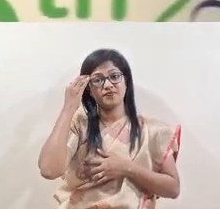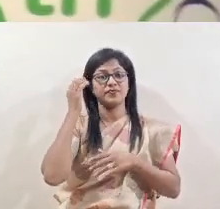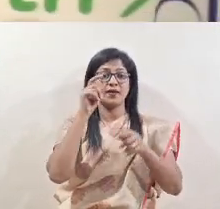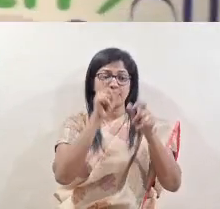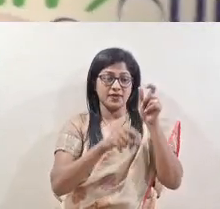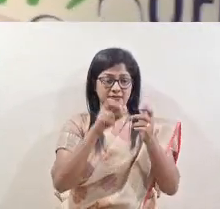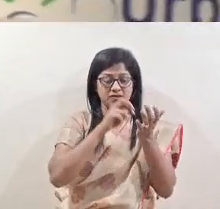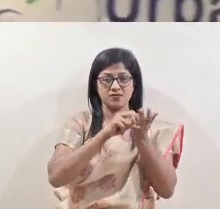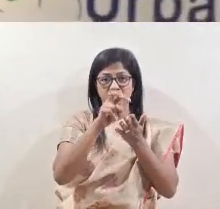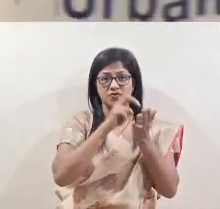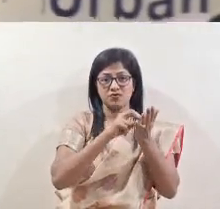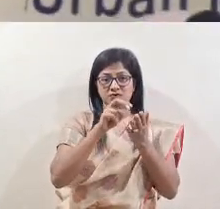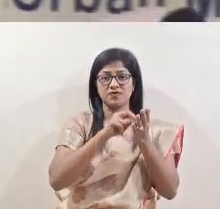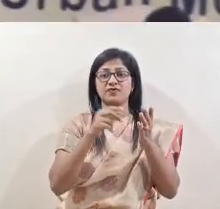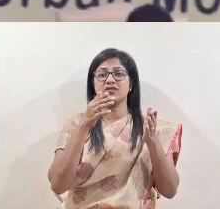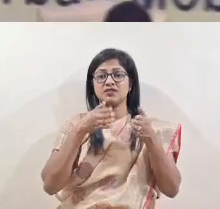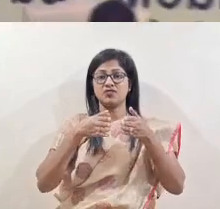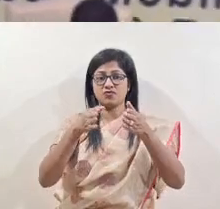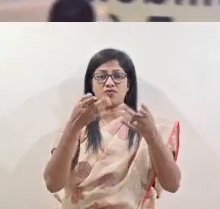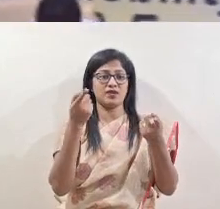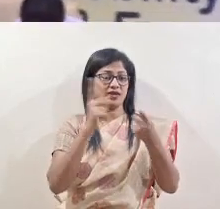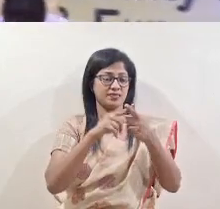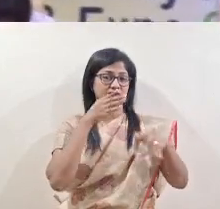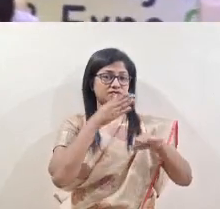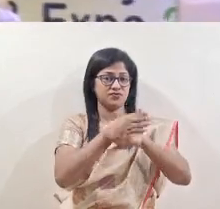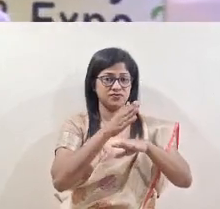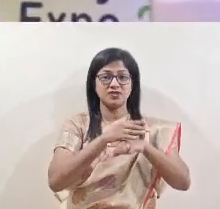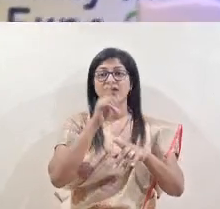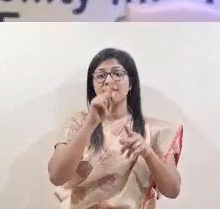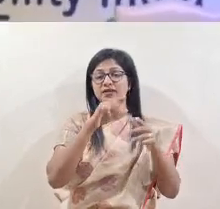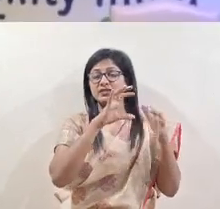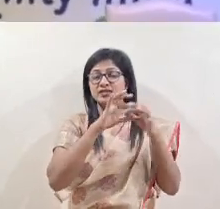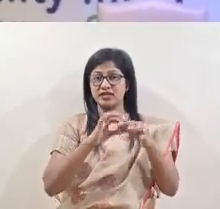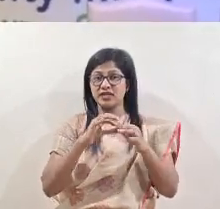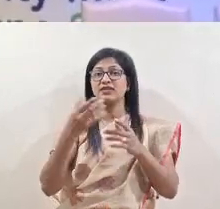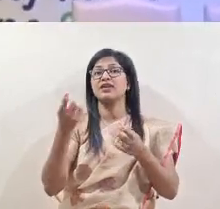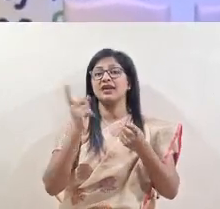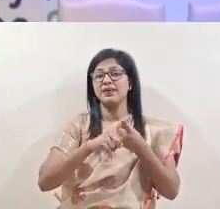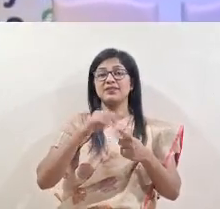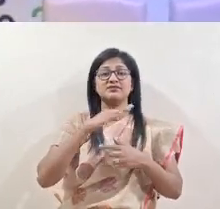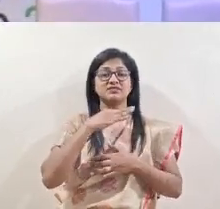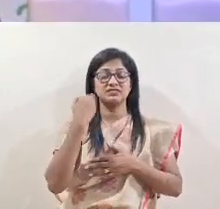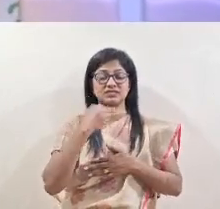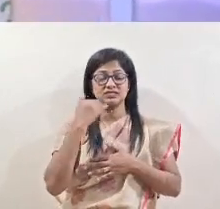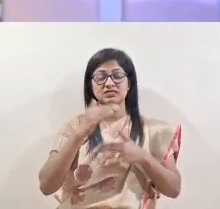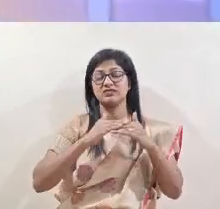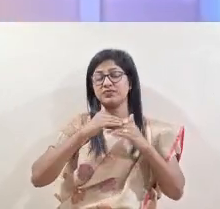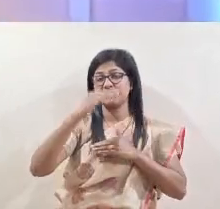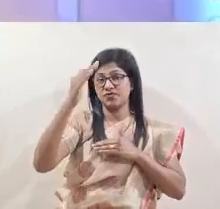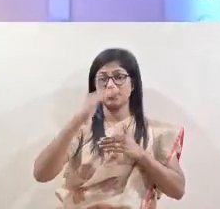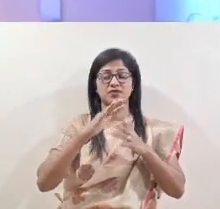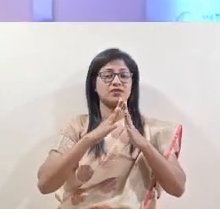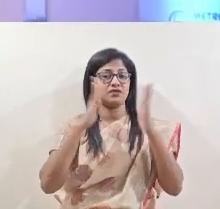among the most of the vulnerable road users, but still their fatality rate is high.